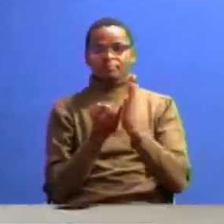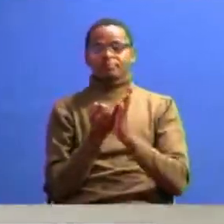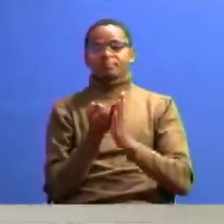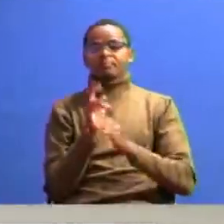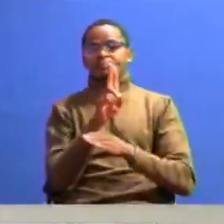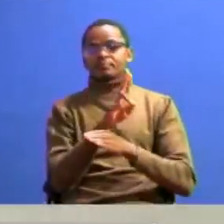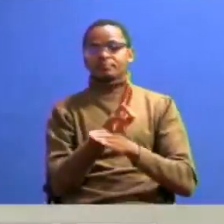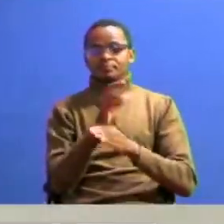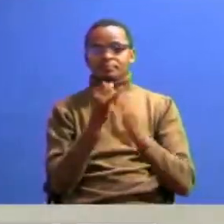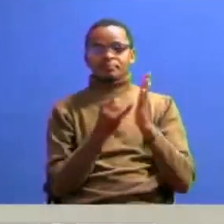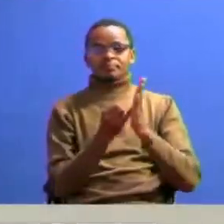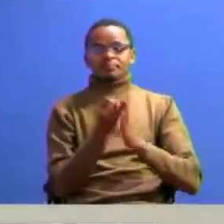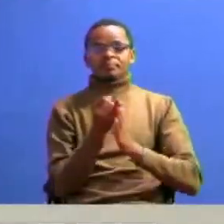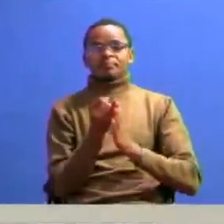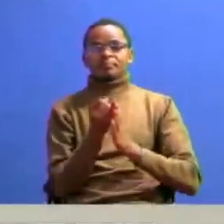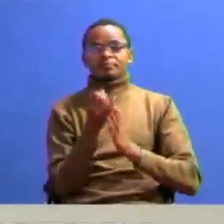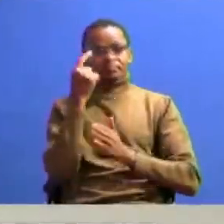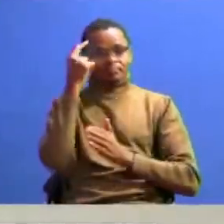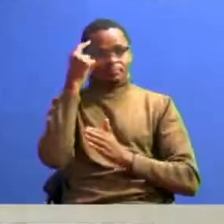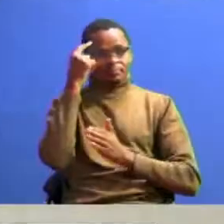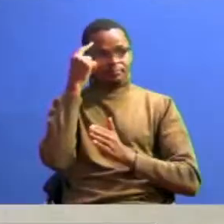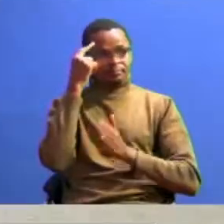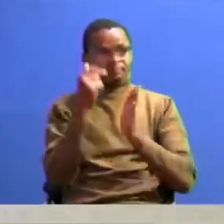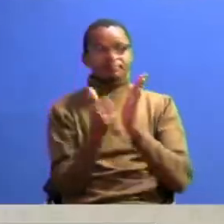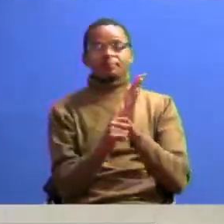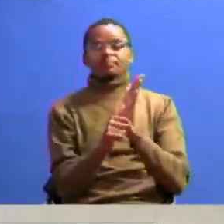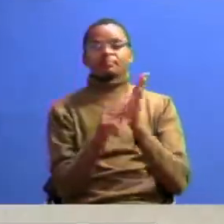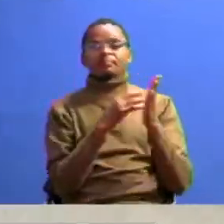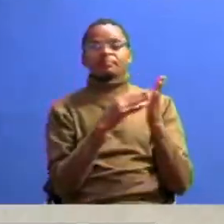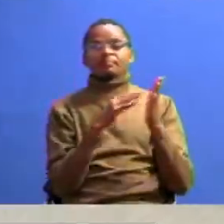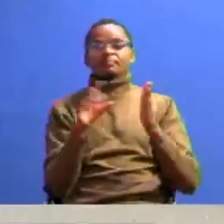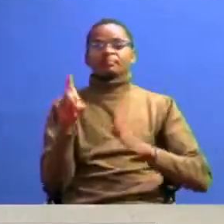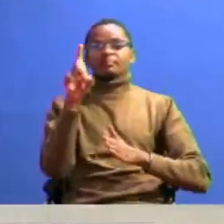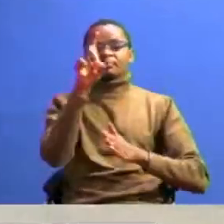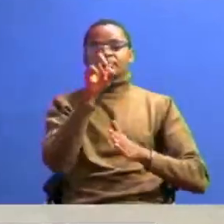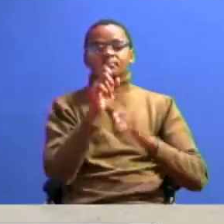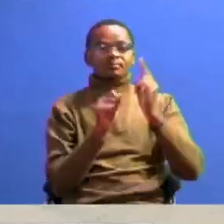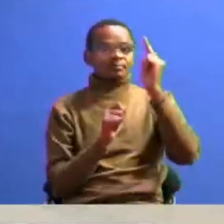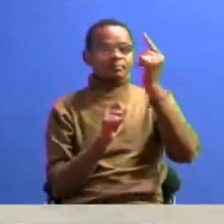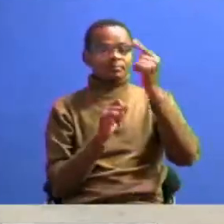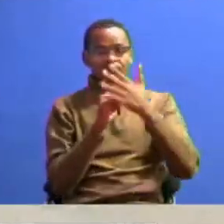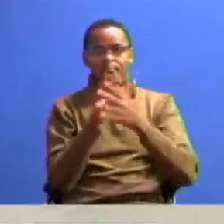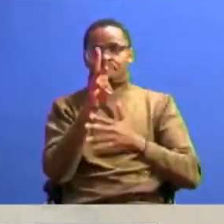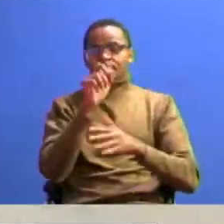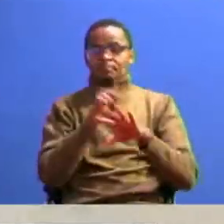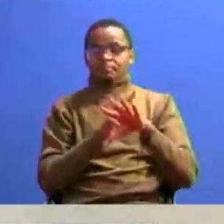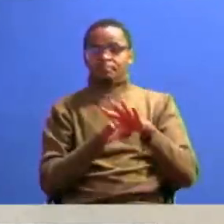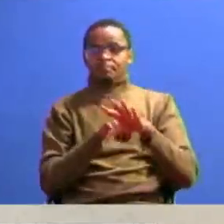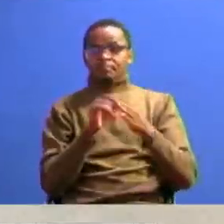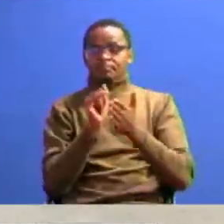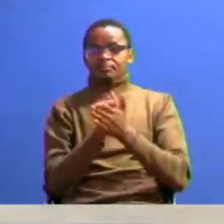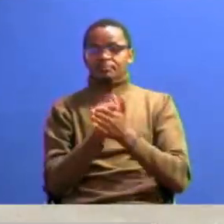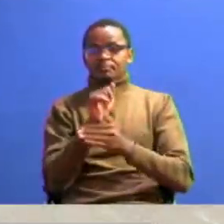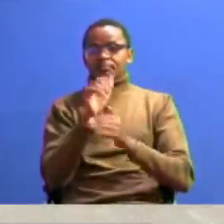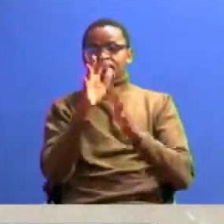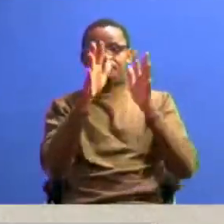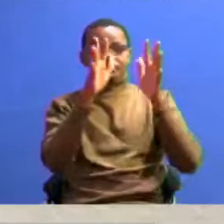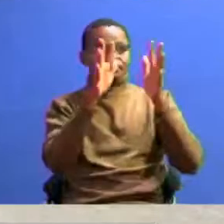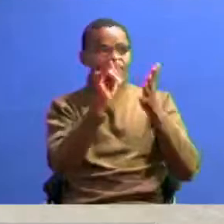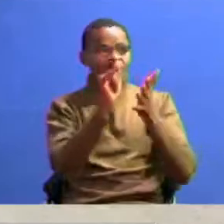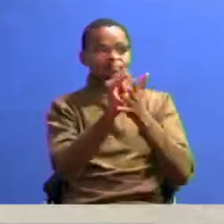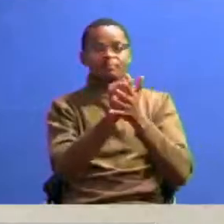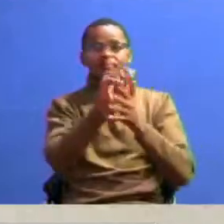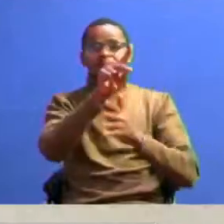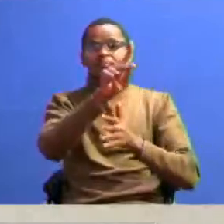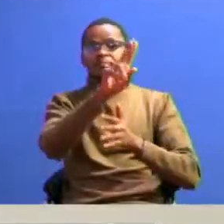use, increased mental health challenges. And therefore, it was the first time that we are celebrating that in